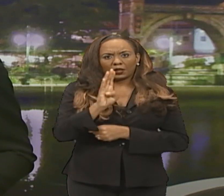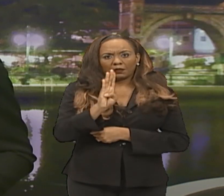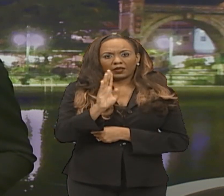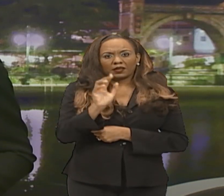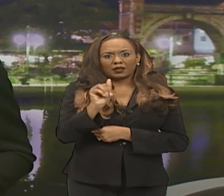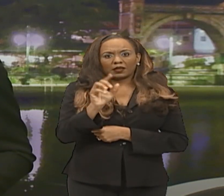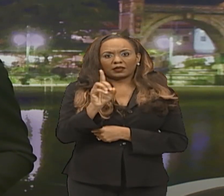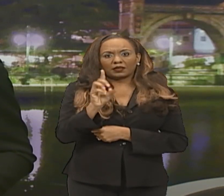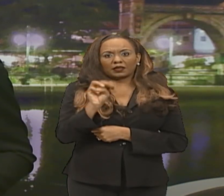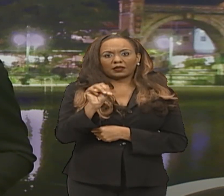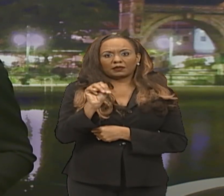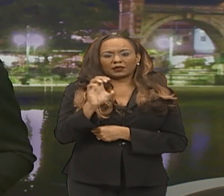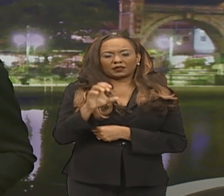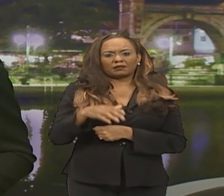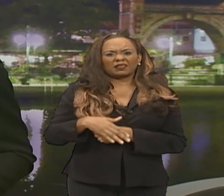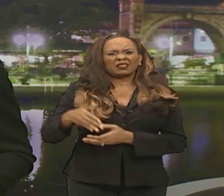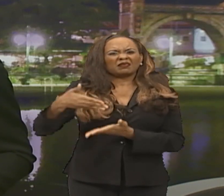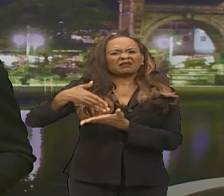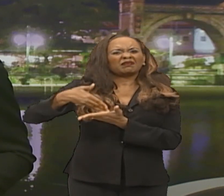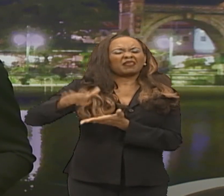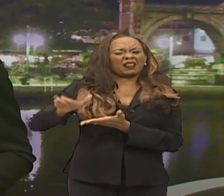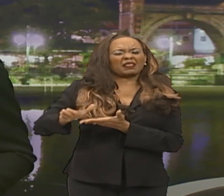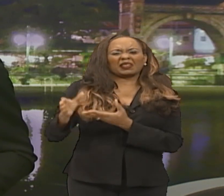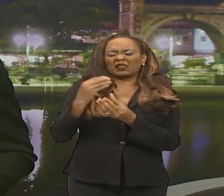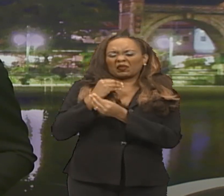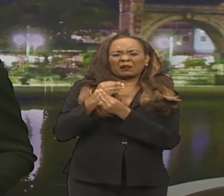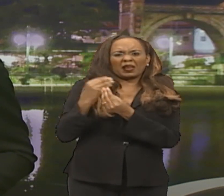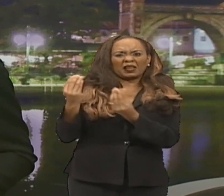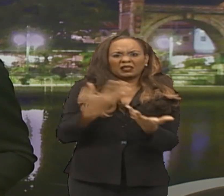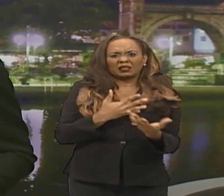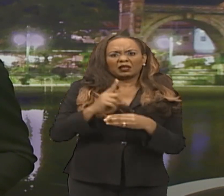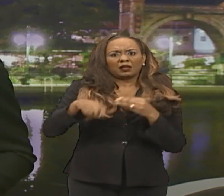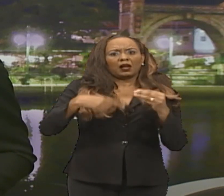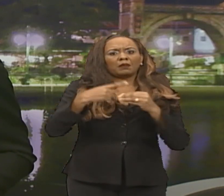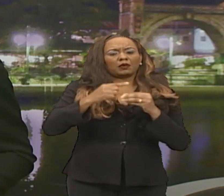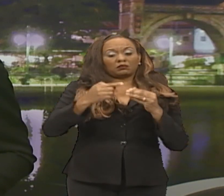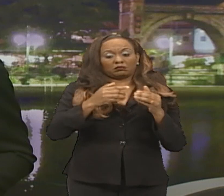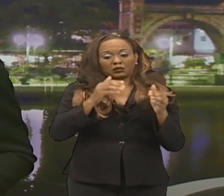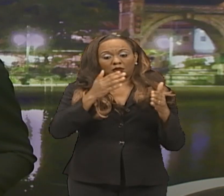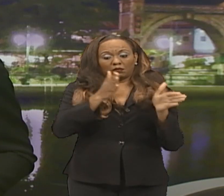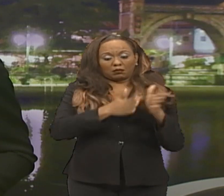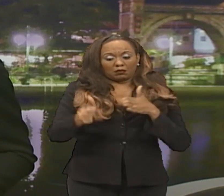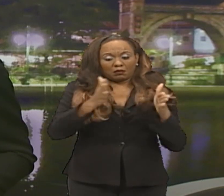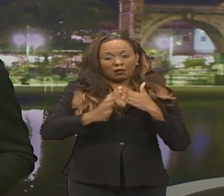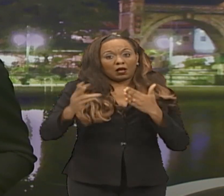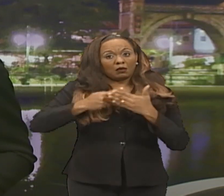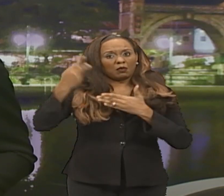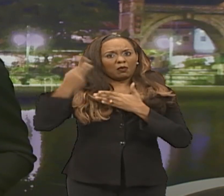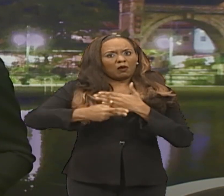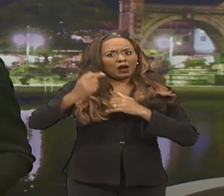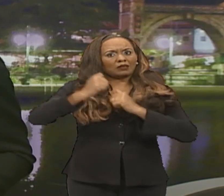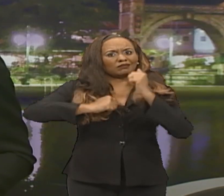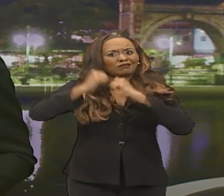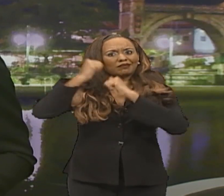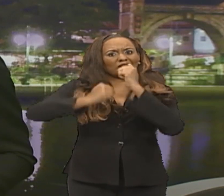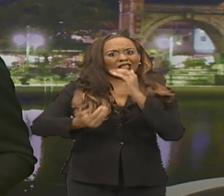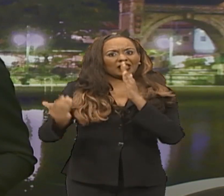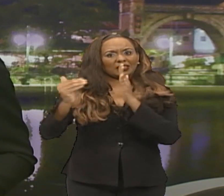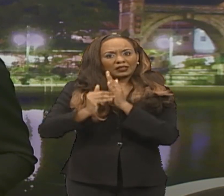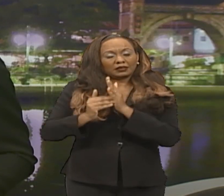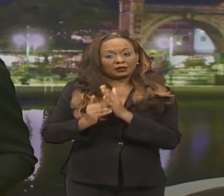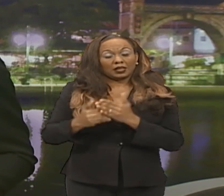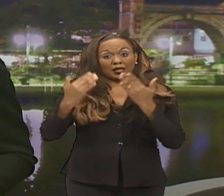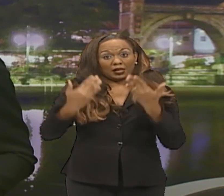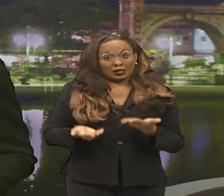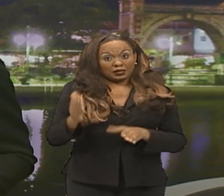has rejected reports made in another section of the media about its restructuring program. In a statement issued this evening through